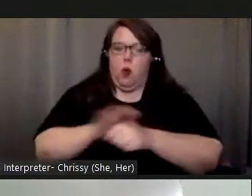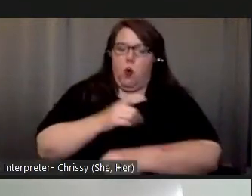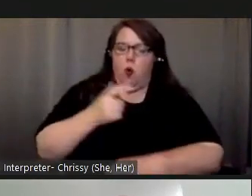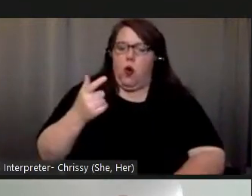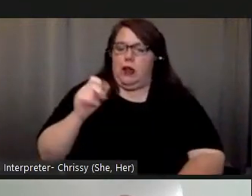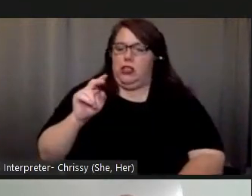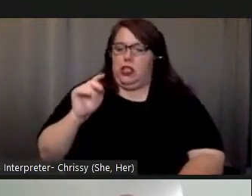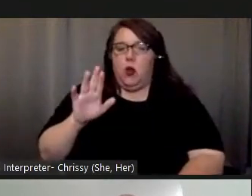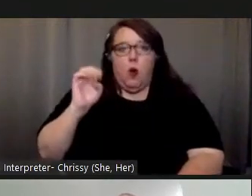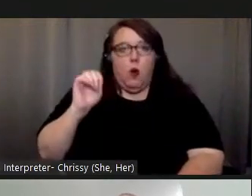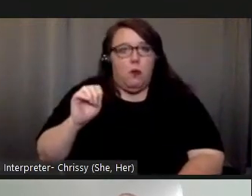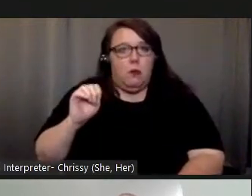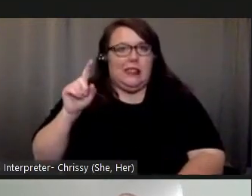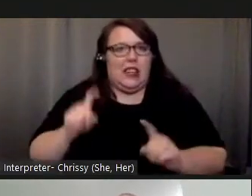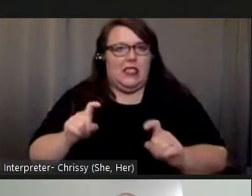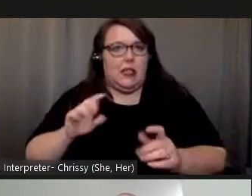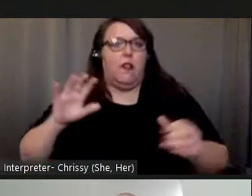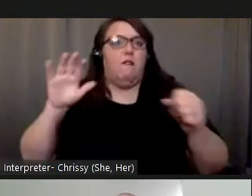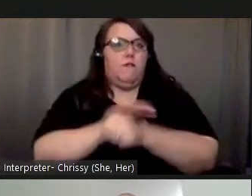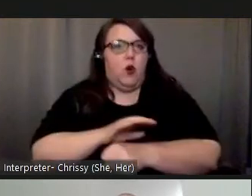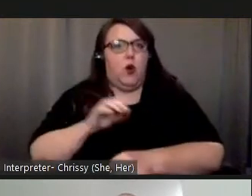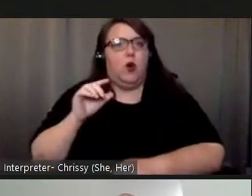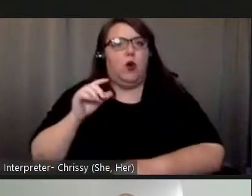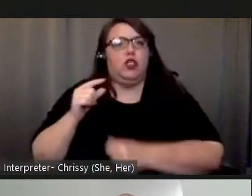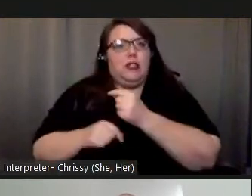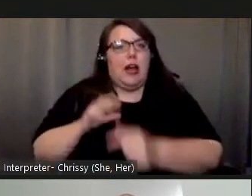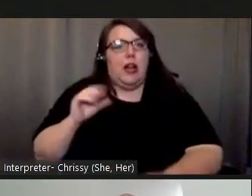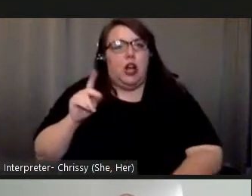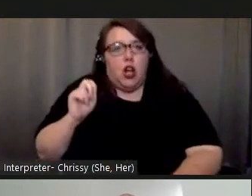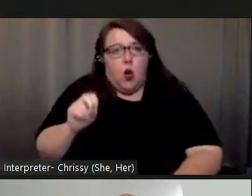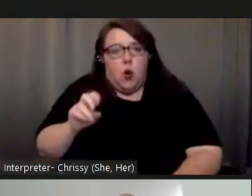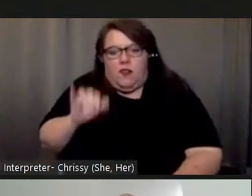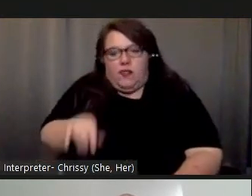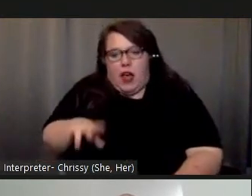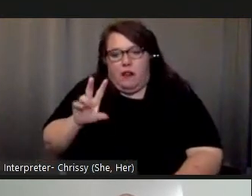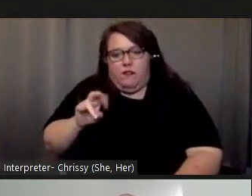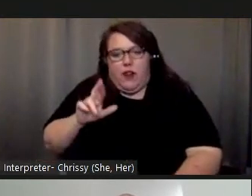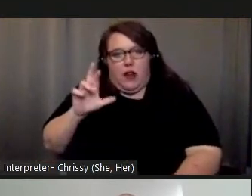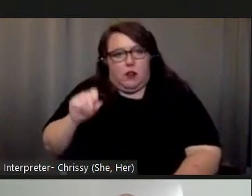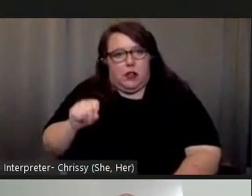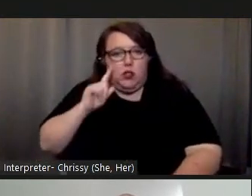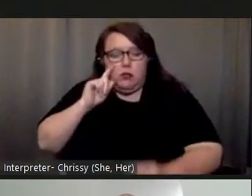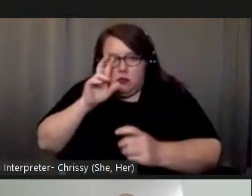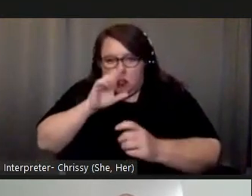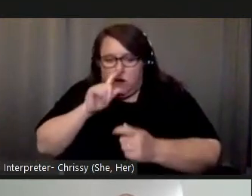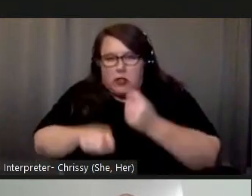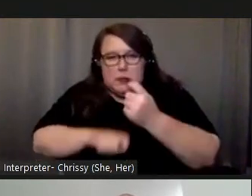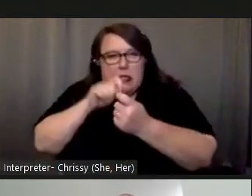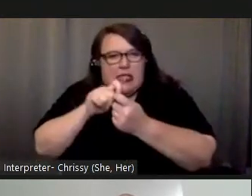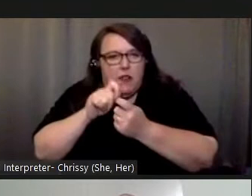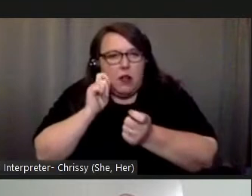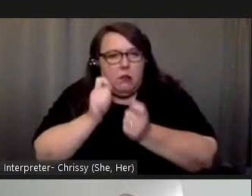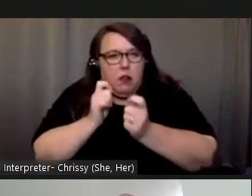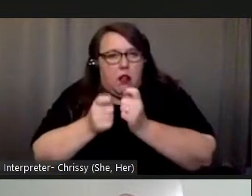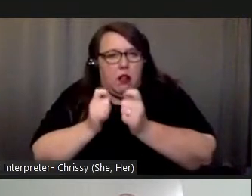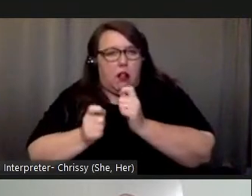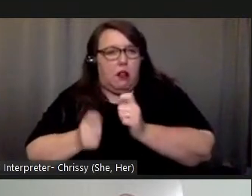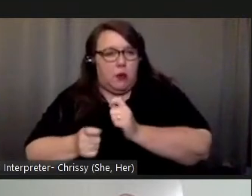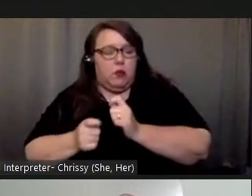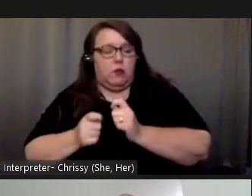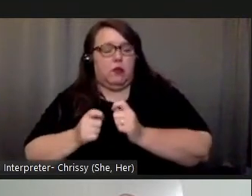the entire genetic code of the genome of the virus to really look for these specific mutations that are associated with